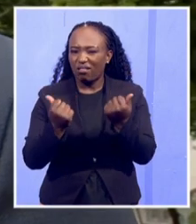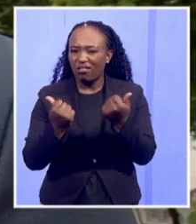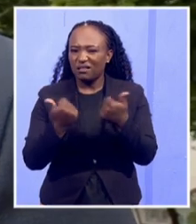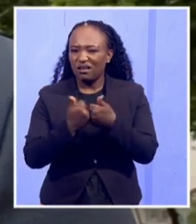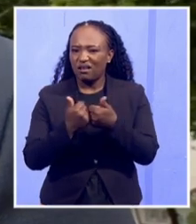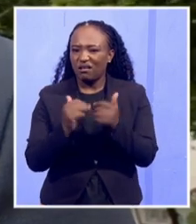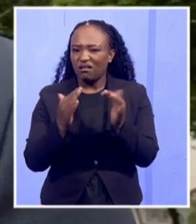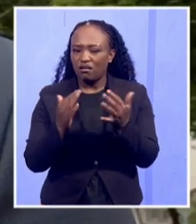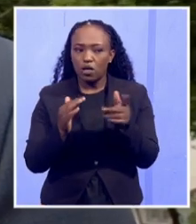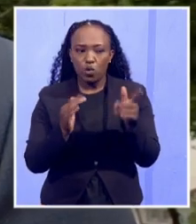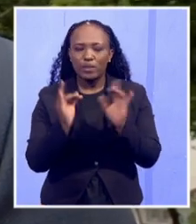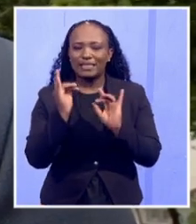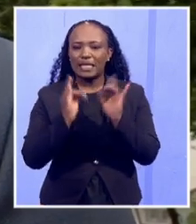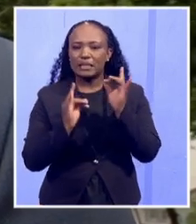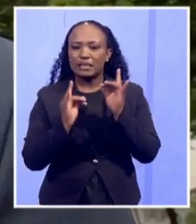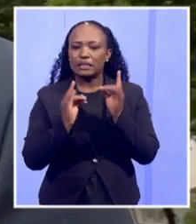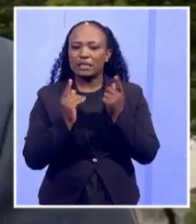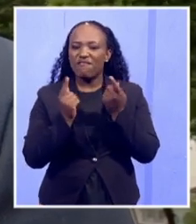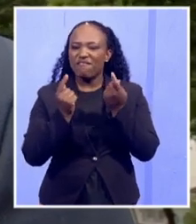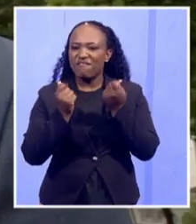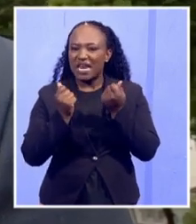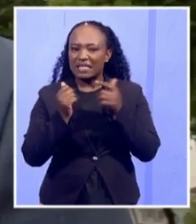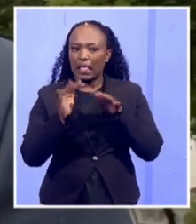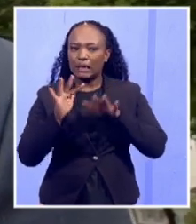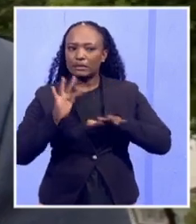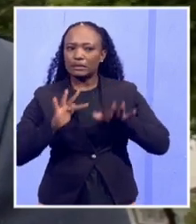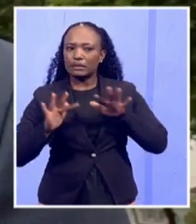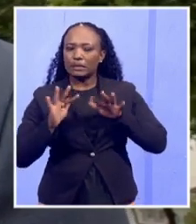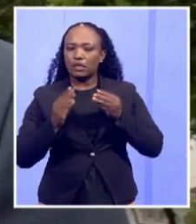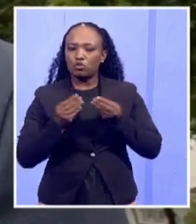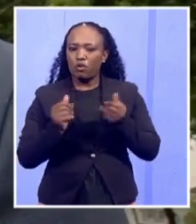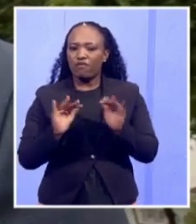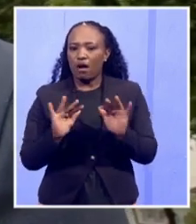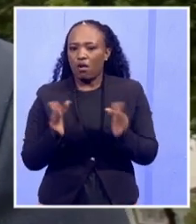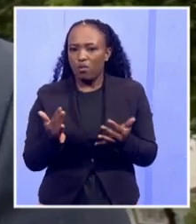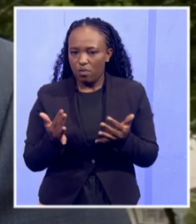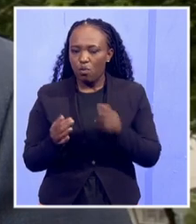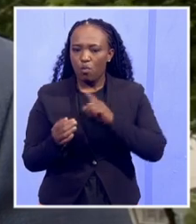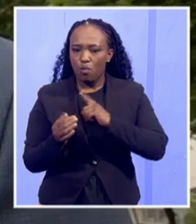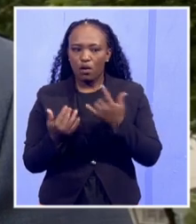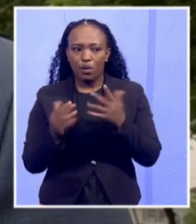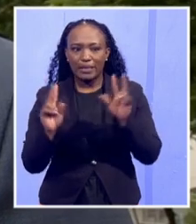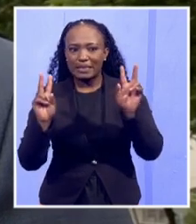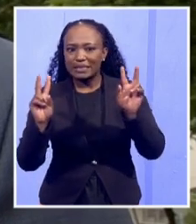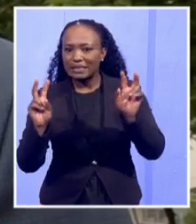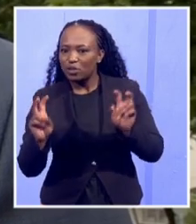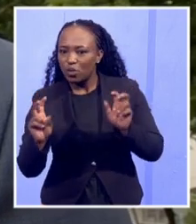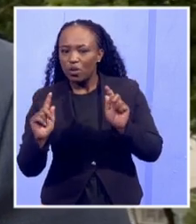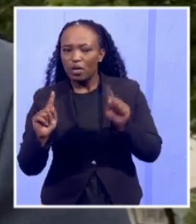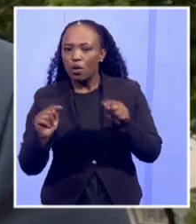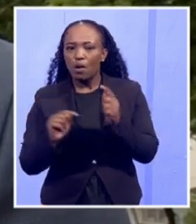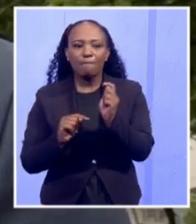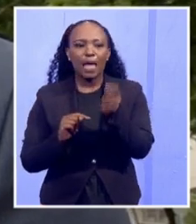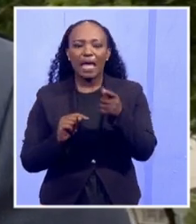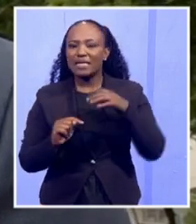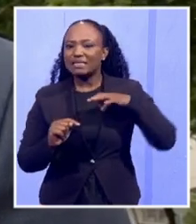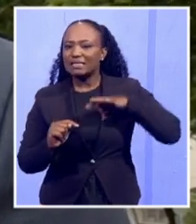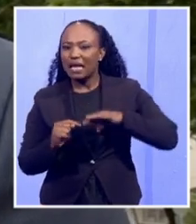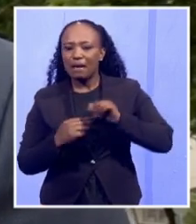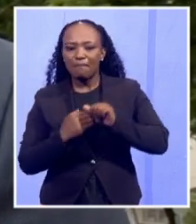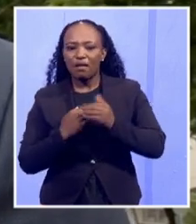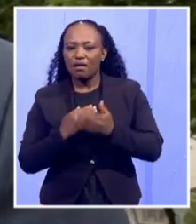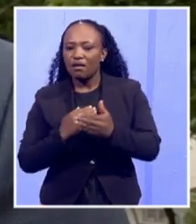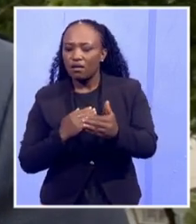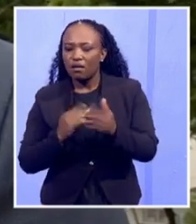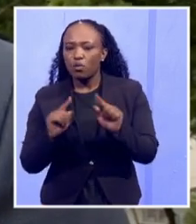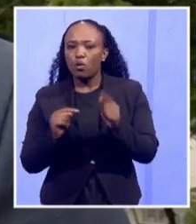city responding to the financial crunch that you are facing, as you may be facing issues of not being able to pay salaries in the next few months? You are unable to